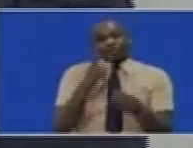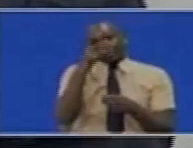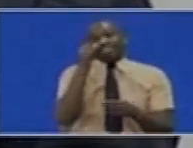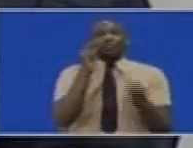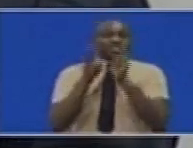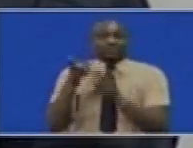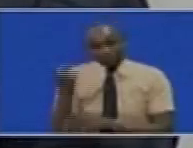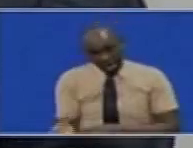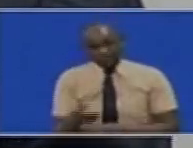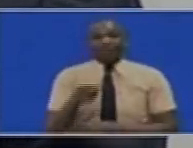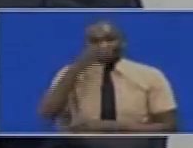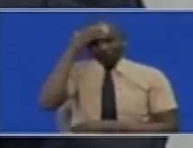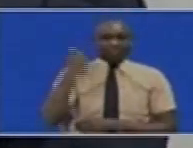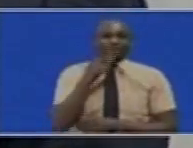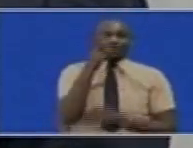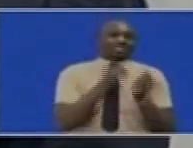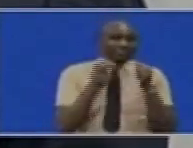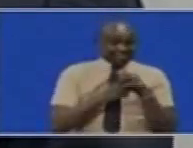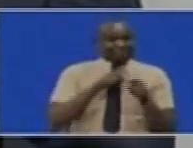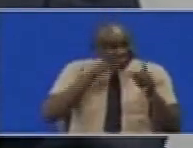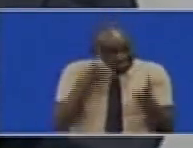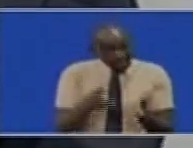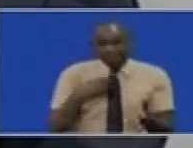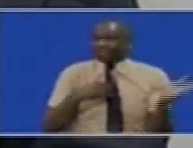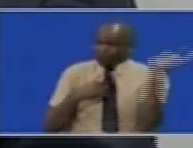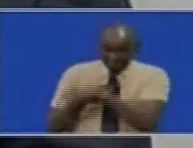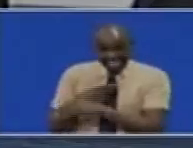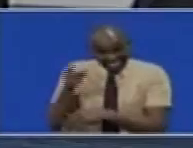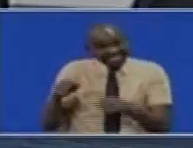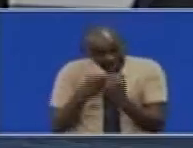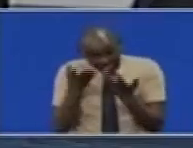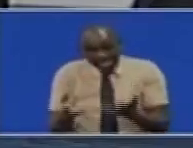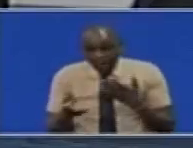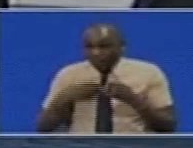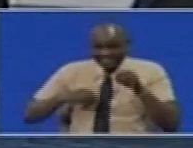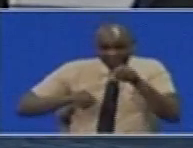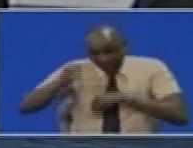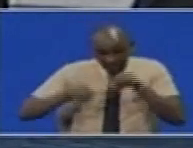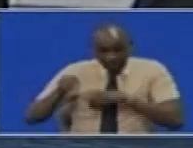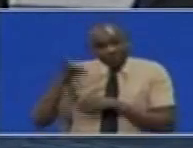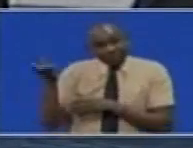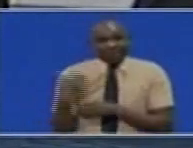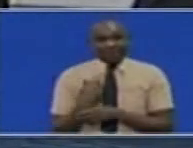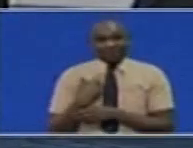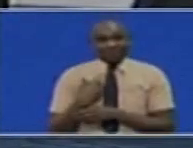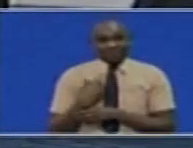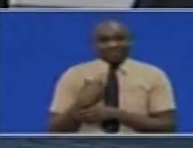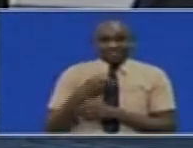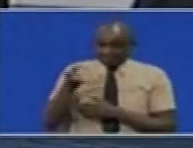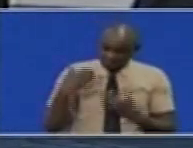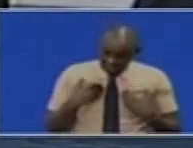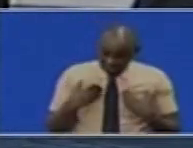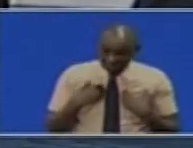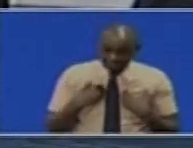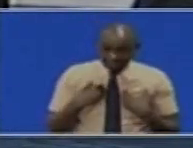have got to go back to the drawing boards. This is happening at a time when there's disaffection in